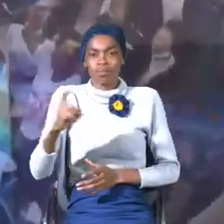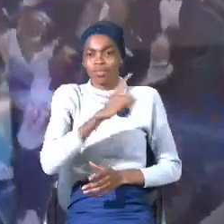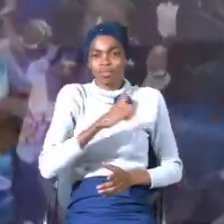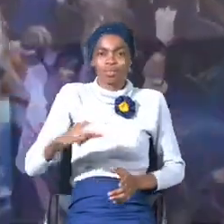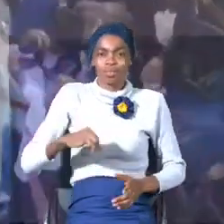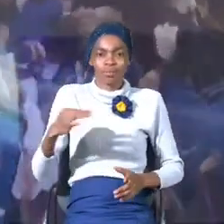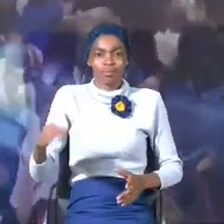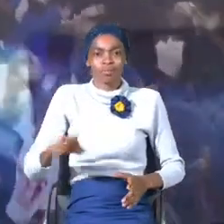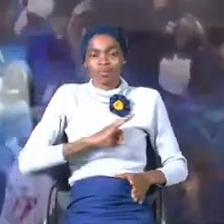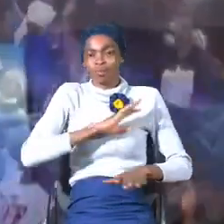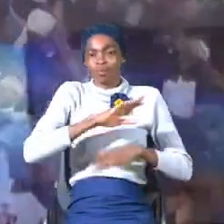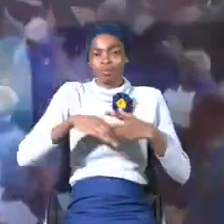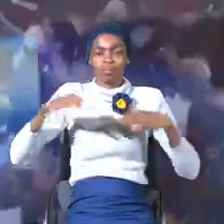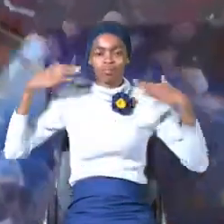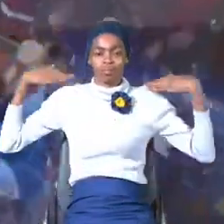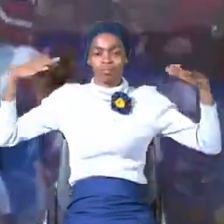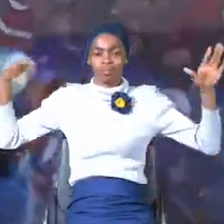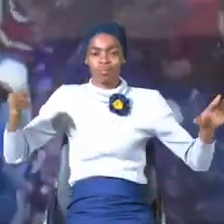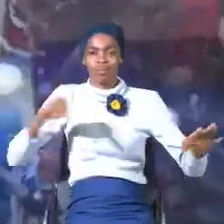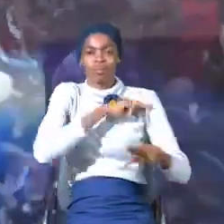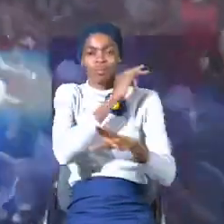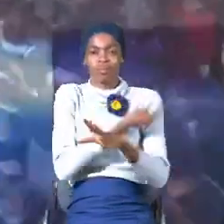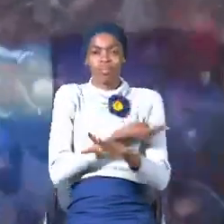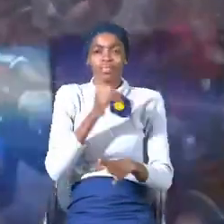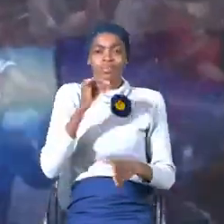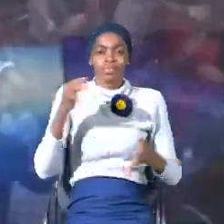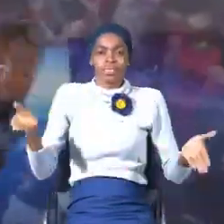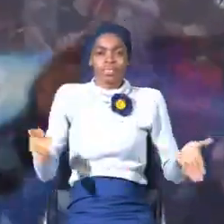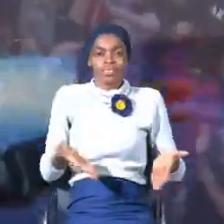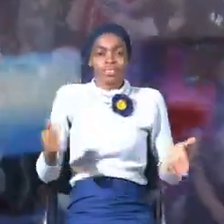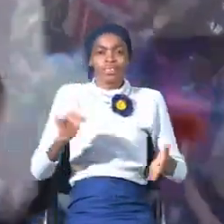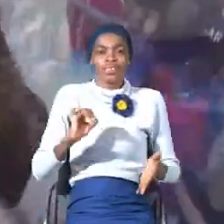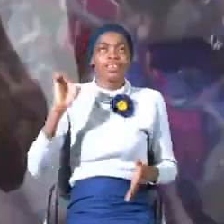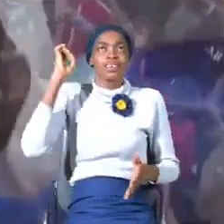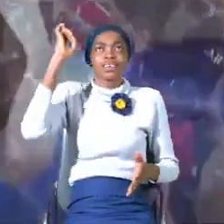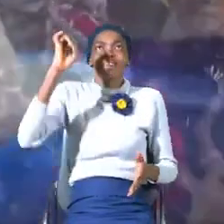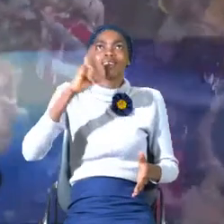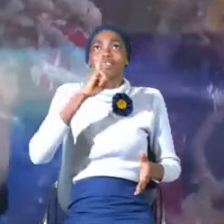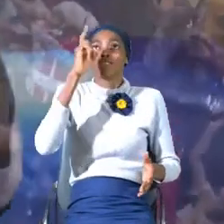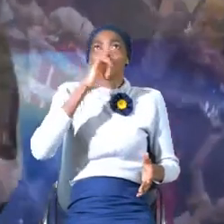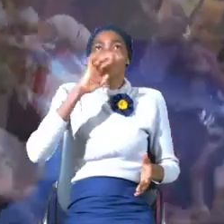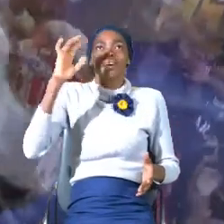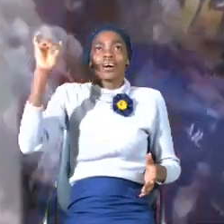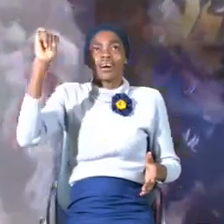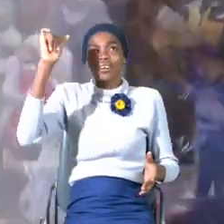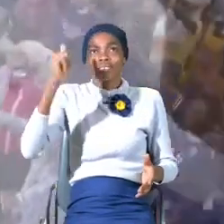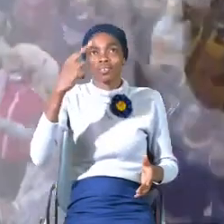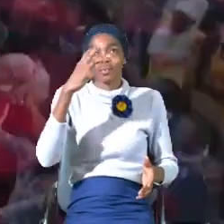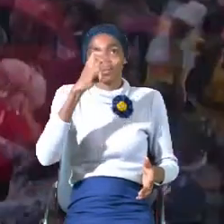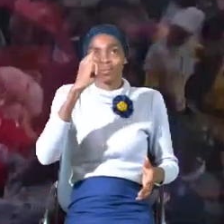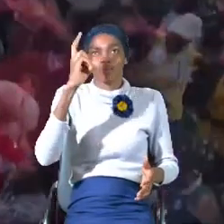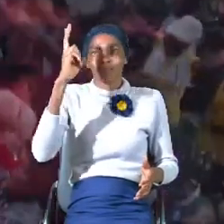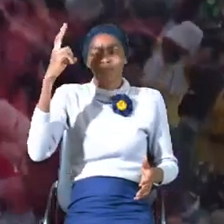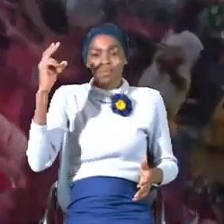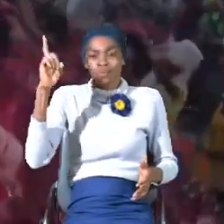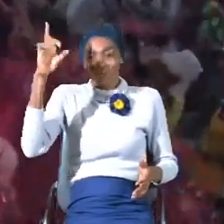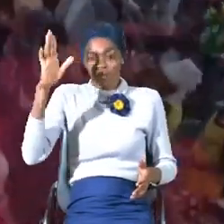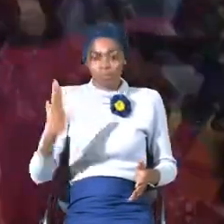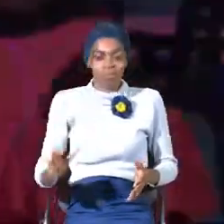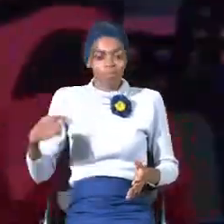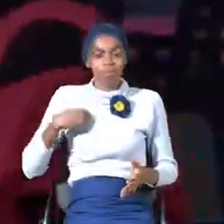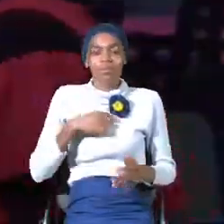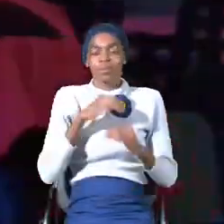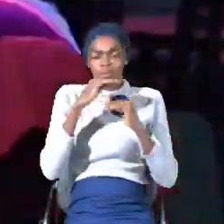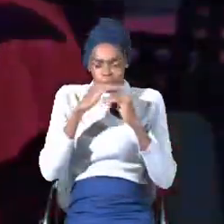of Israel is here. You are Yahweh. You are Yahweh. You are Yahweh. We worship